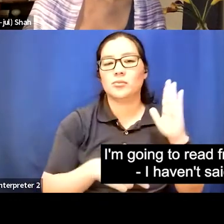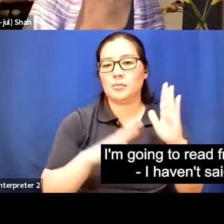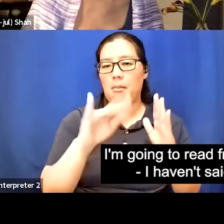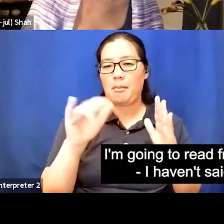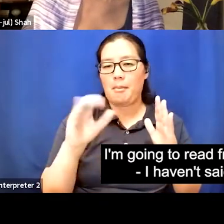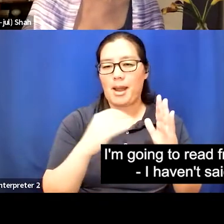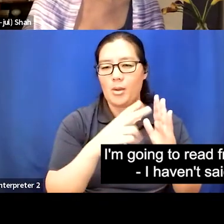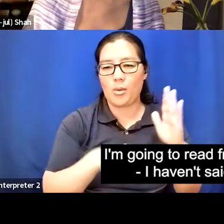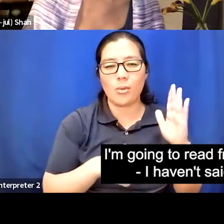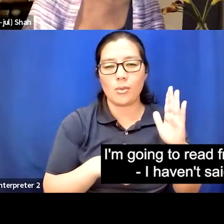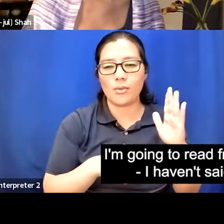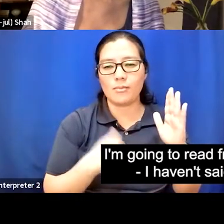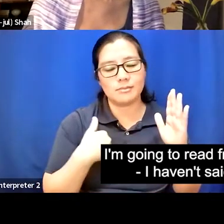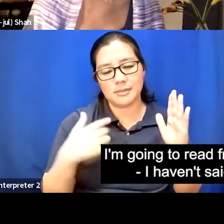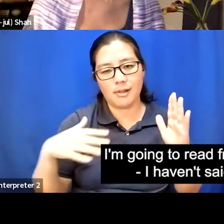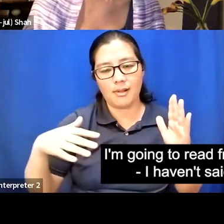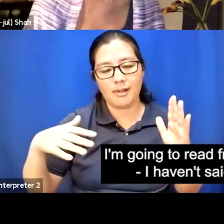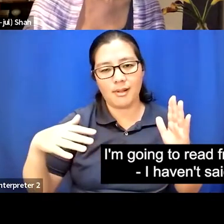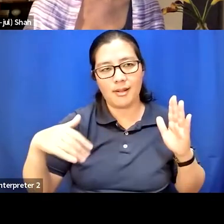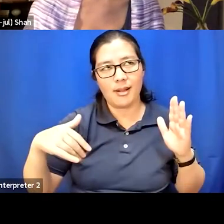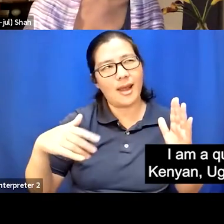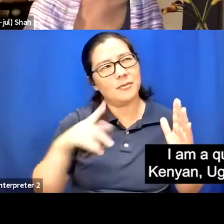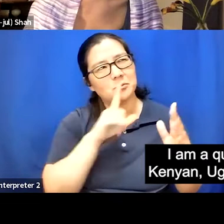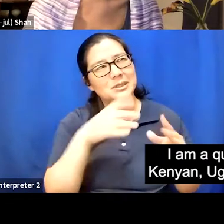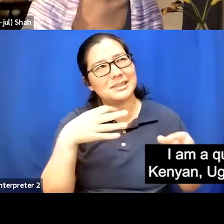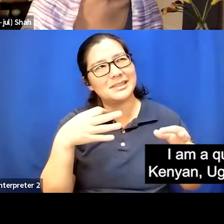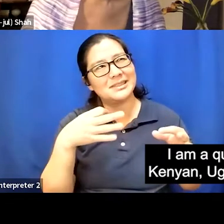because I haven't said it quite like this before.